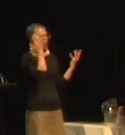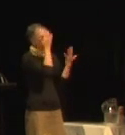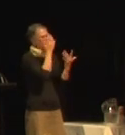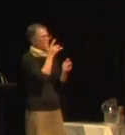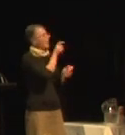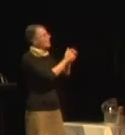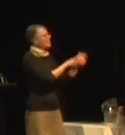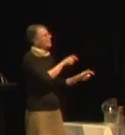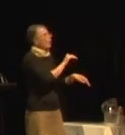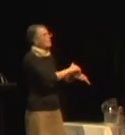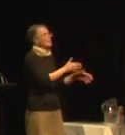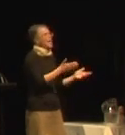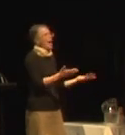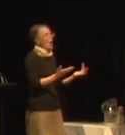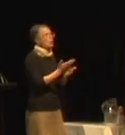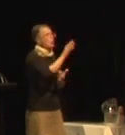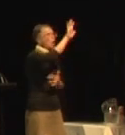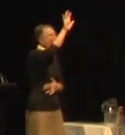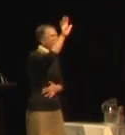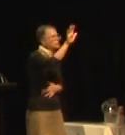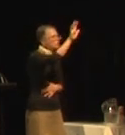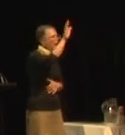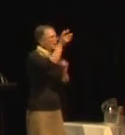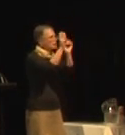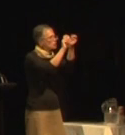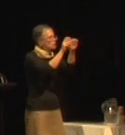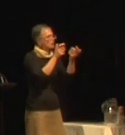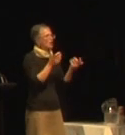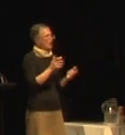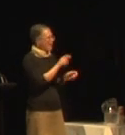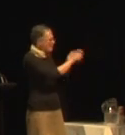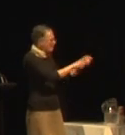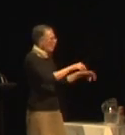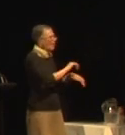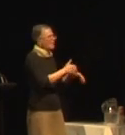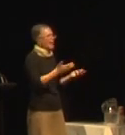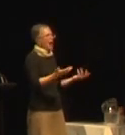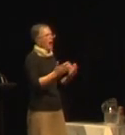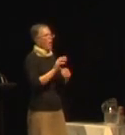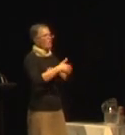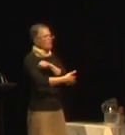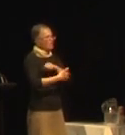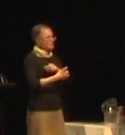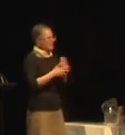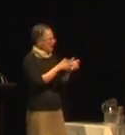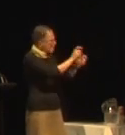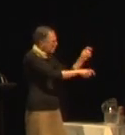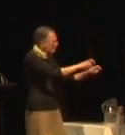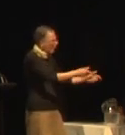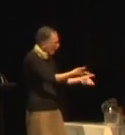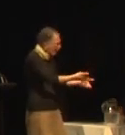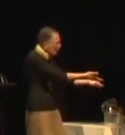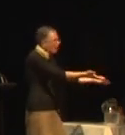change, poverty, down to eye level with so-called normal people who we know aren't normal at